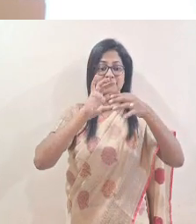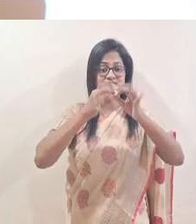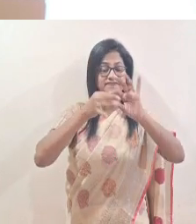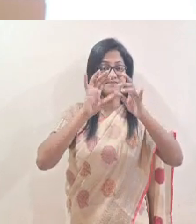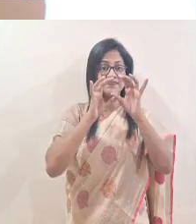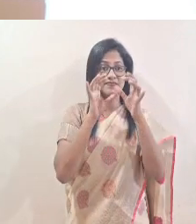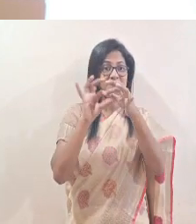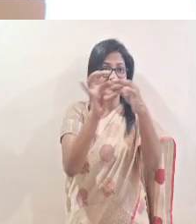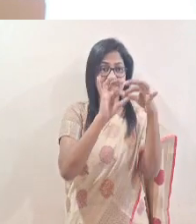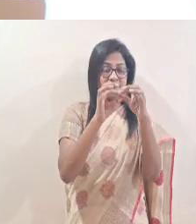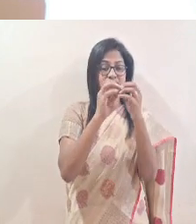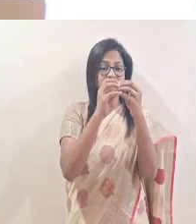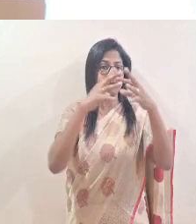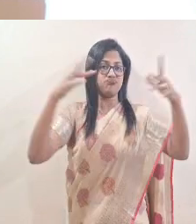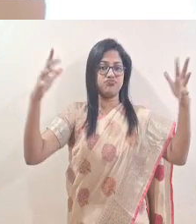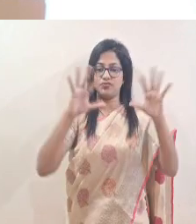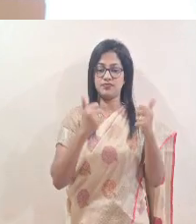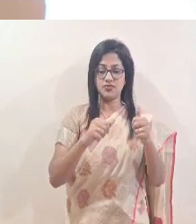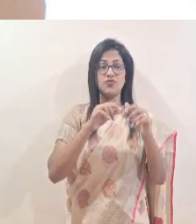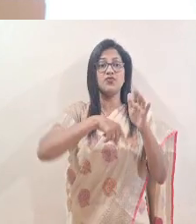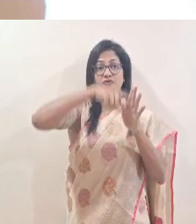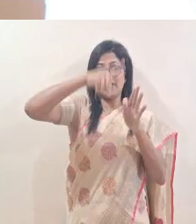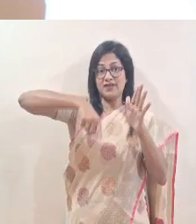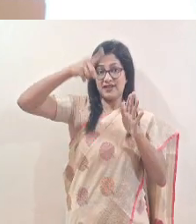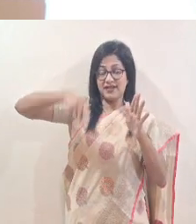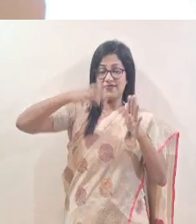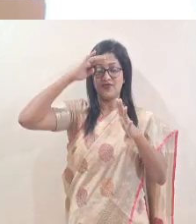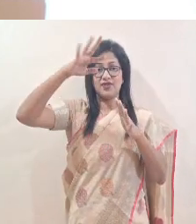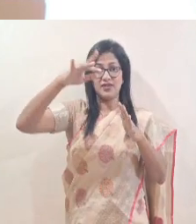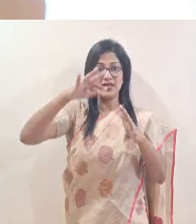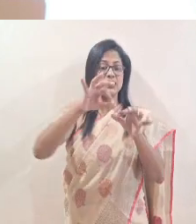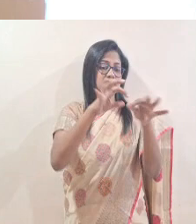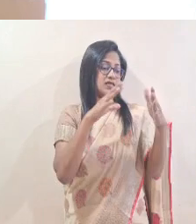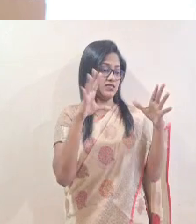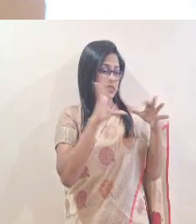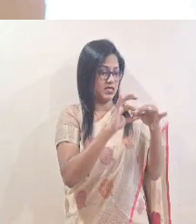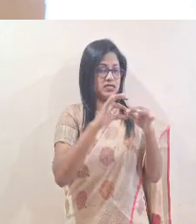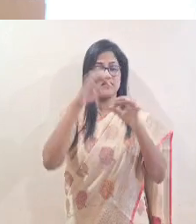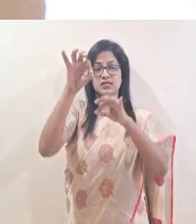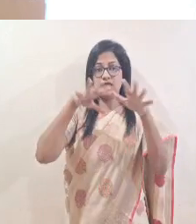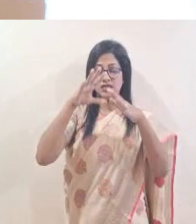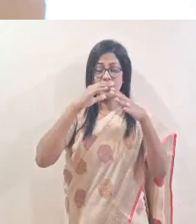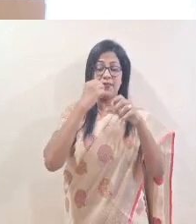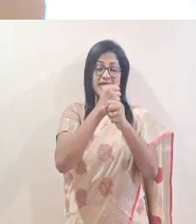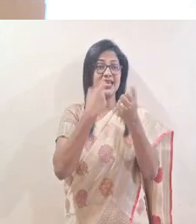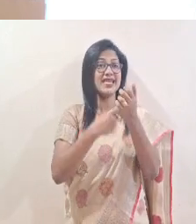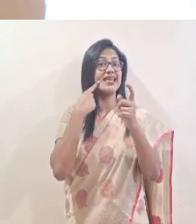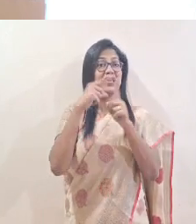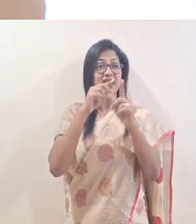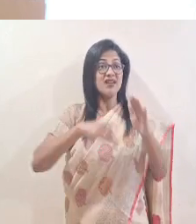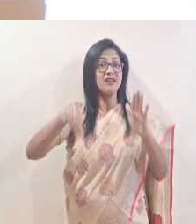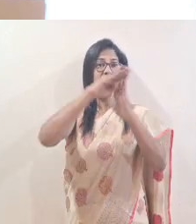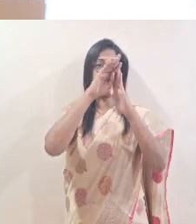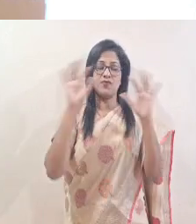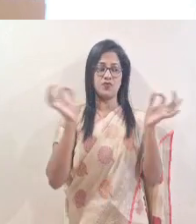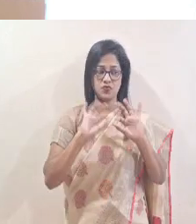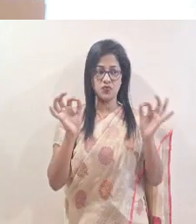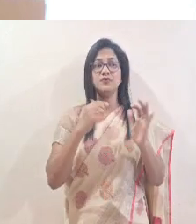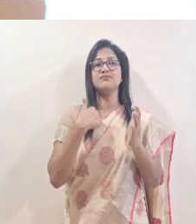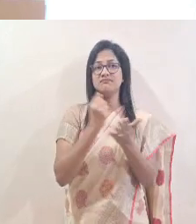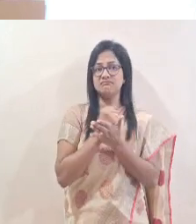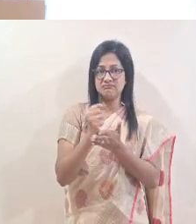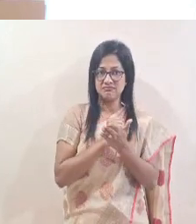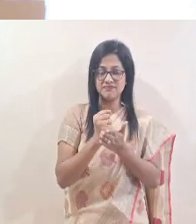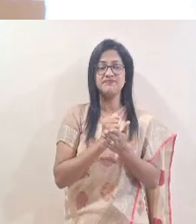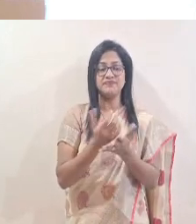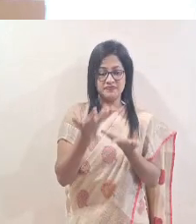whole. So all these graph theoretical indices actually work on the city level. We do not study them at grid level. So I try to understand how we